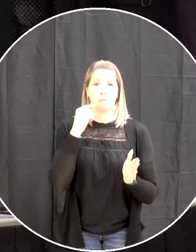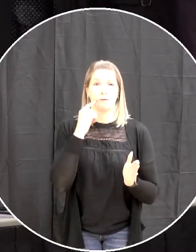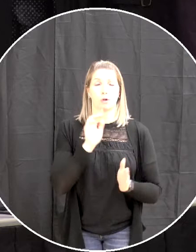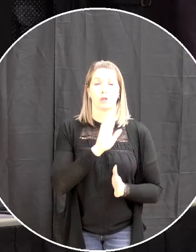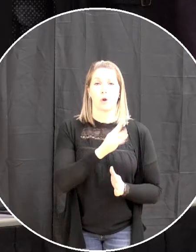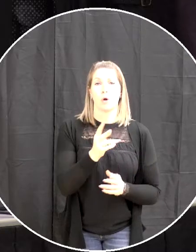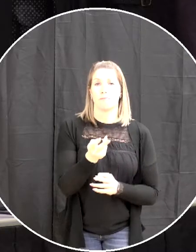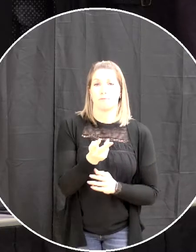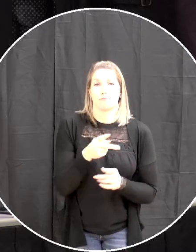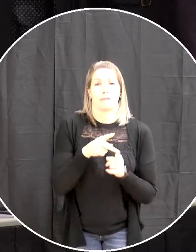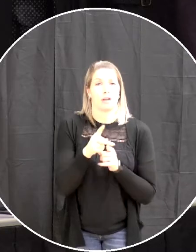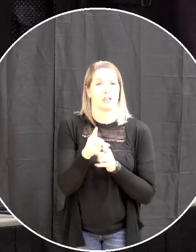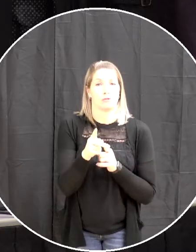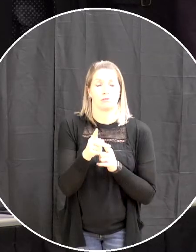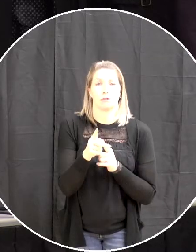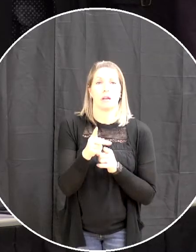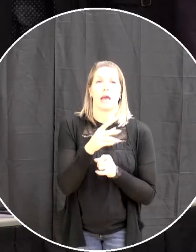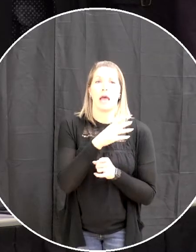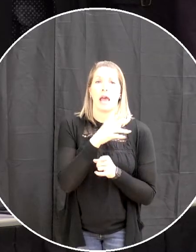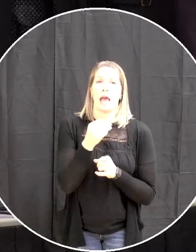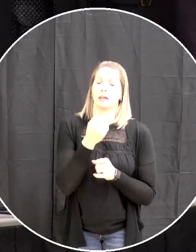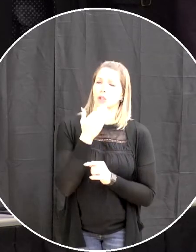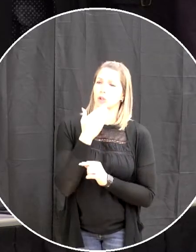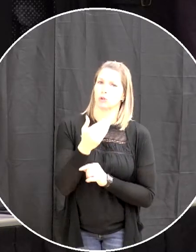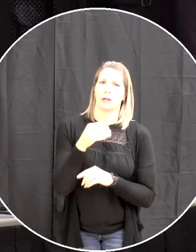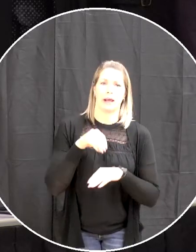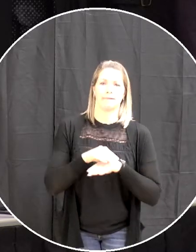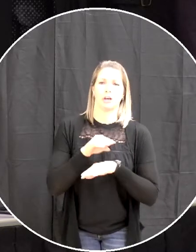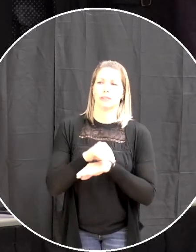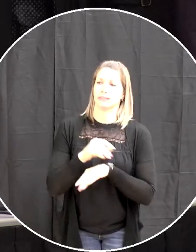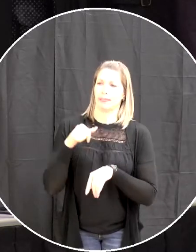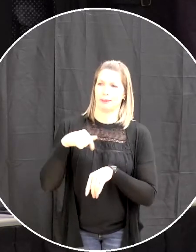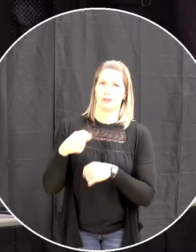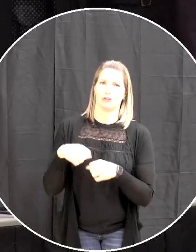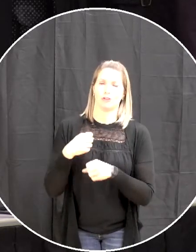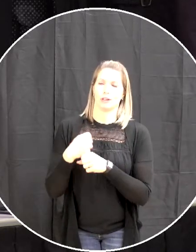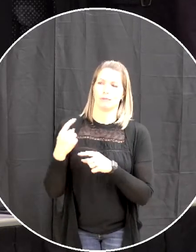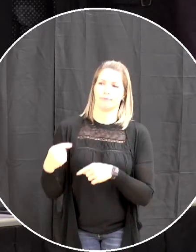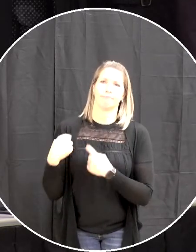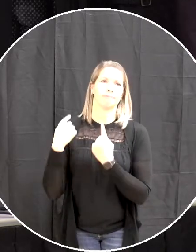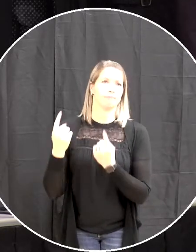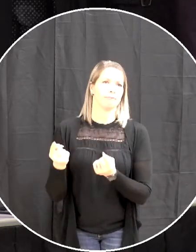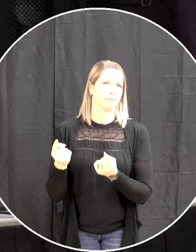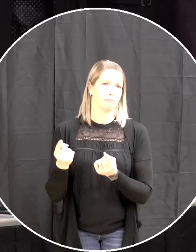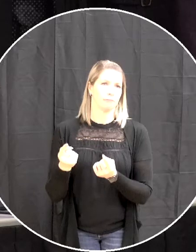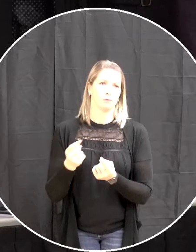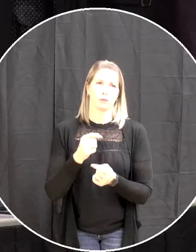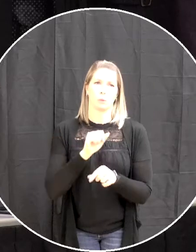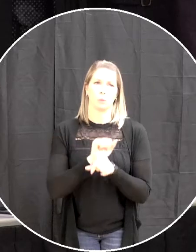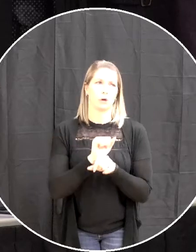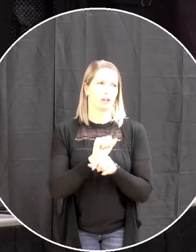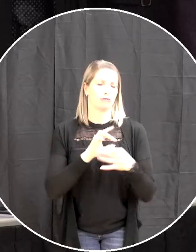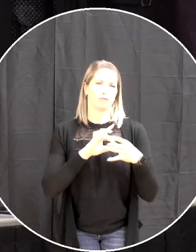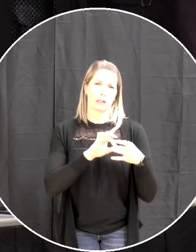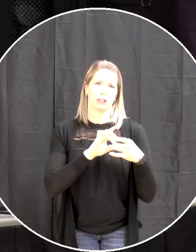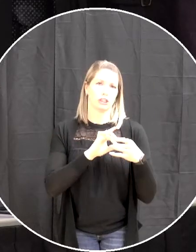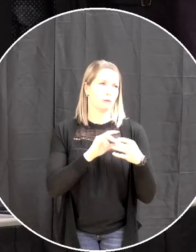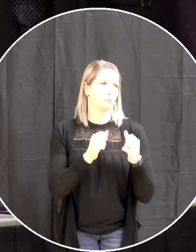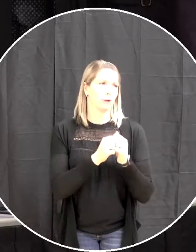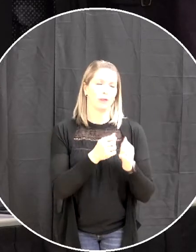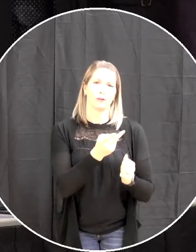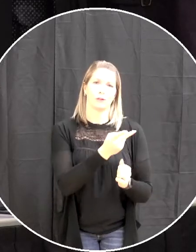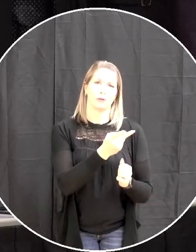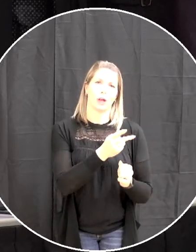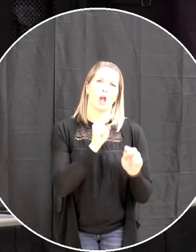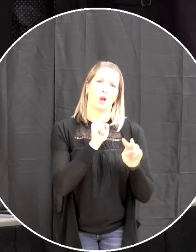and sage advice through all of this. And it's been a great working relationship, and we look forward to continuing it.